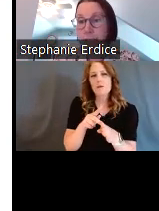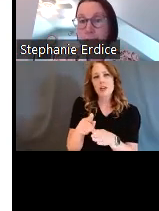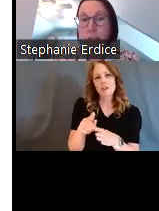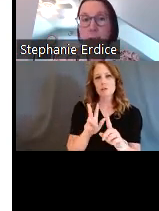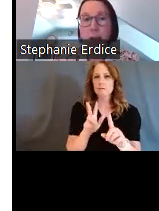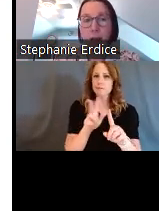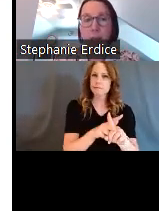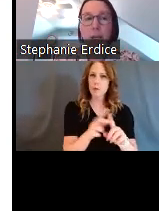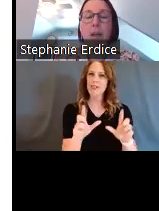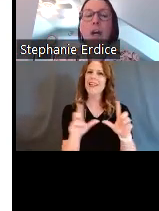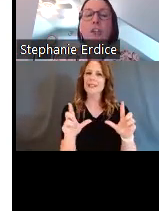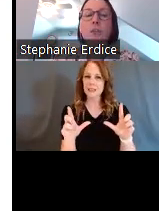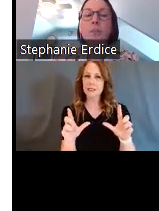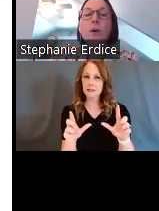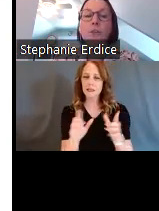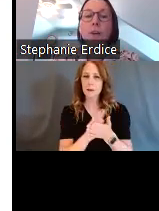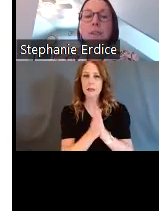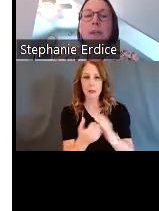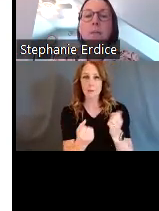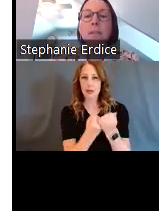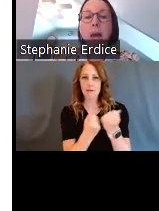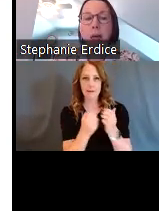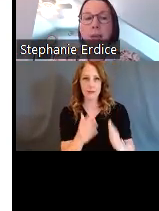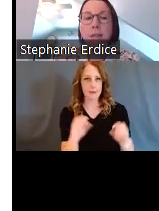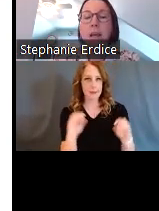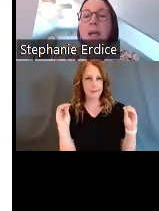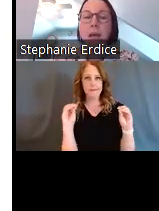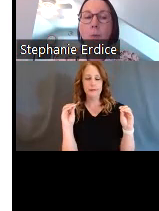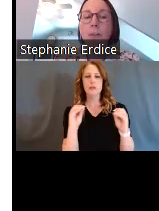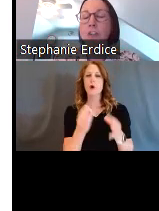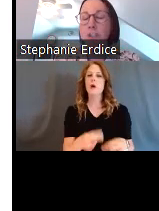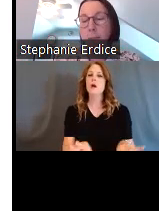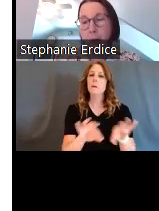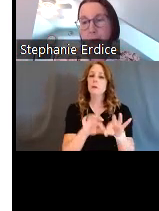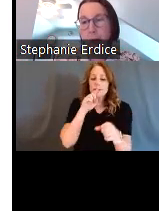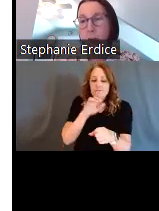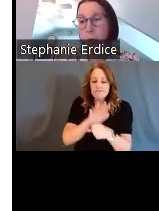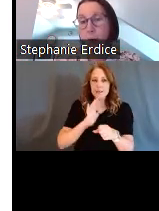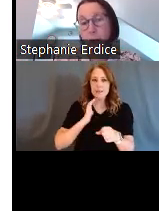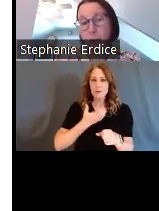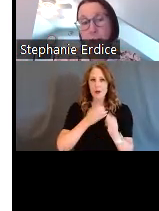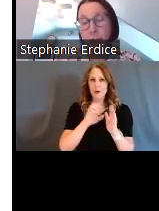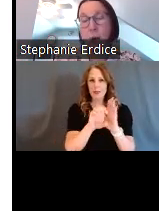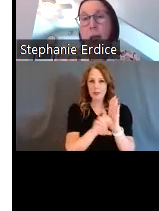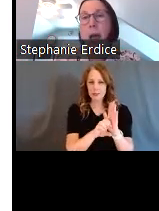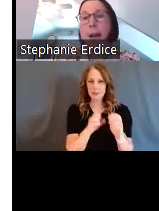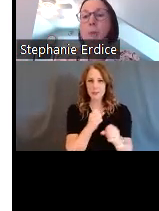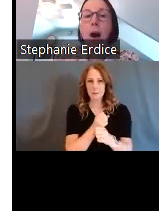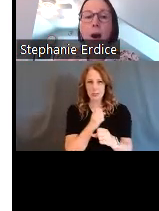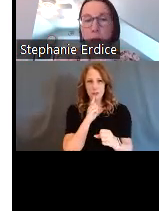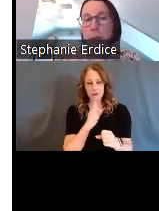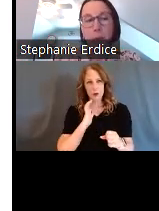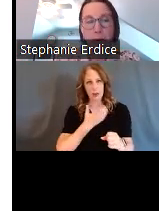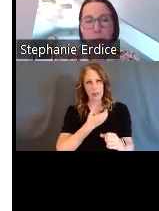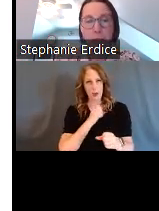or license to be an advocate. So it's important for us to commit to ethics to help legitimize the work that we do and